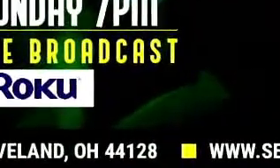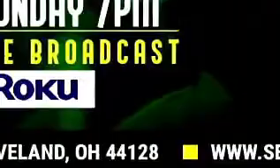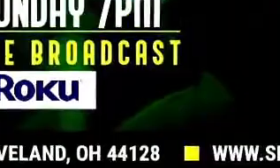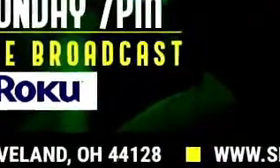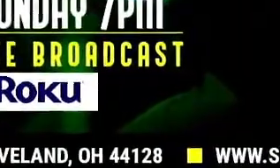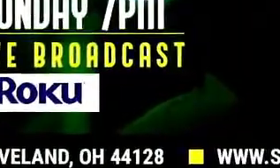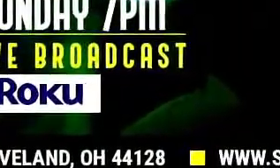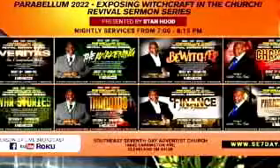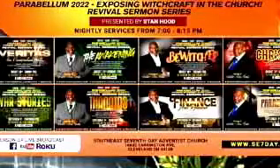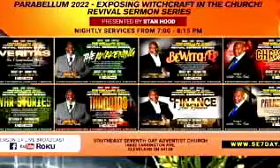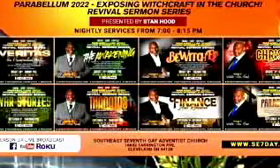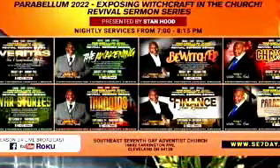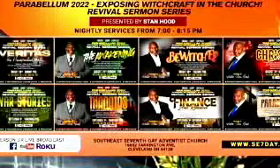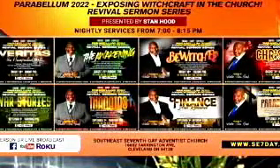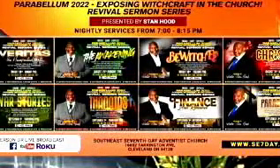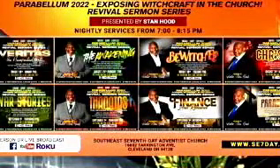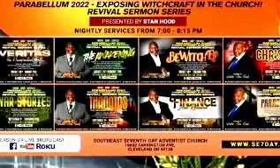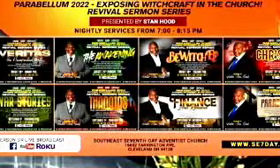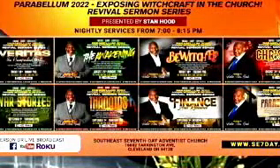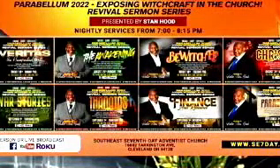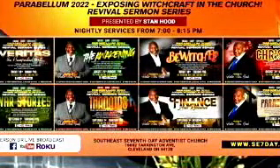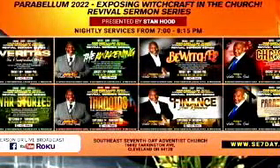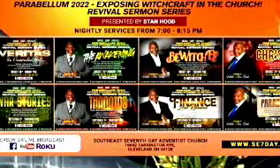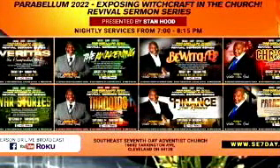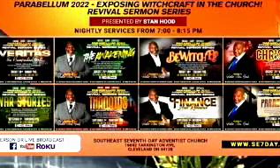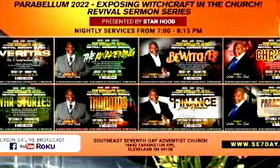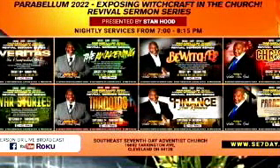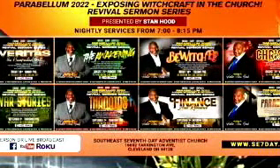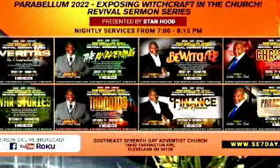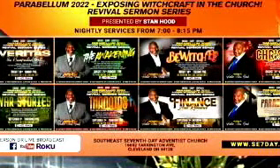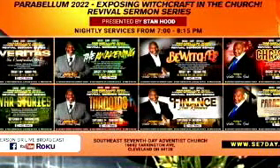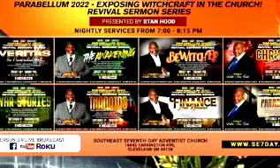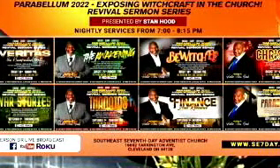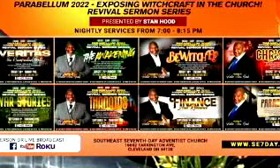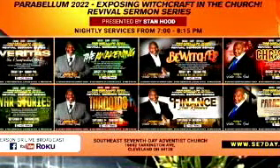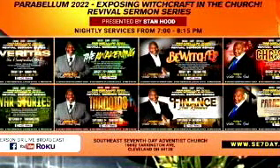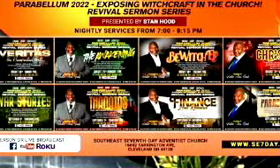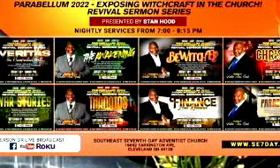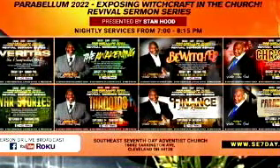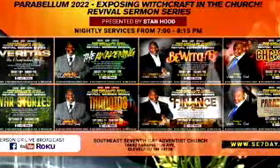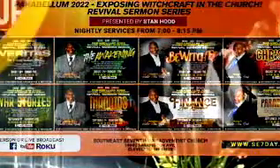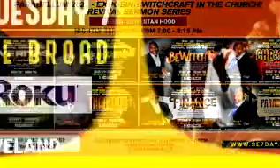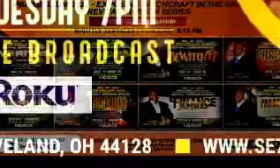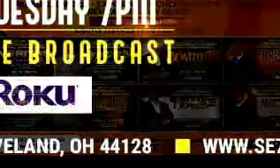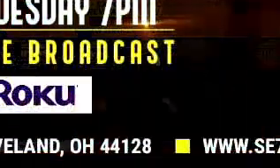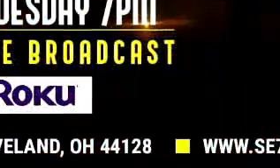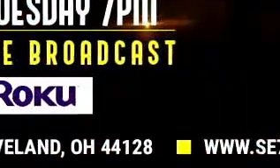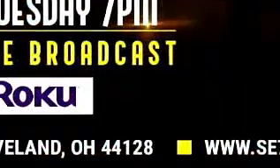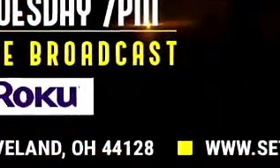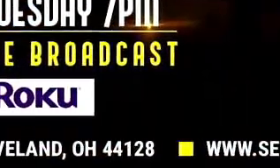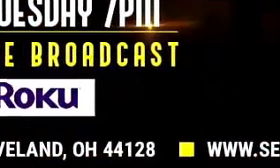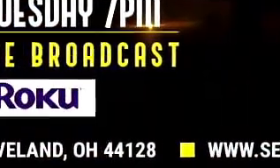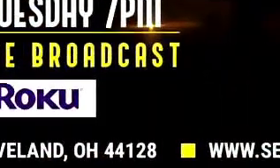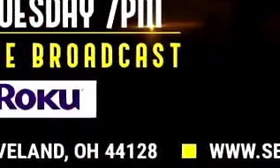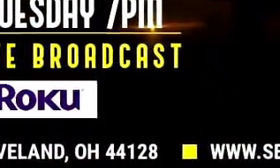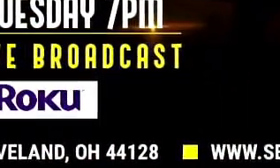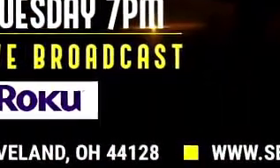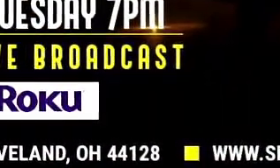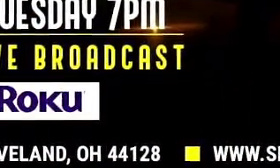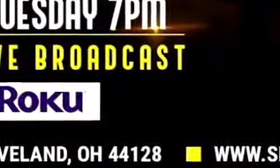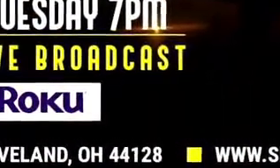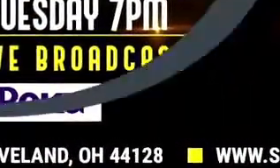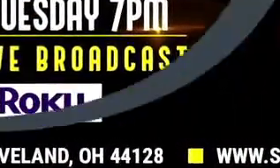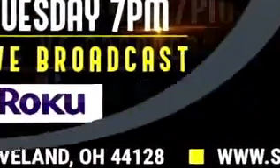Awakening. More and more people are realizing that something isn't right with this world. Bewitched.